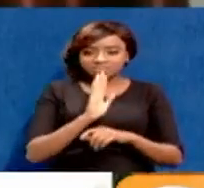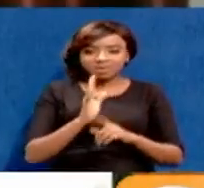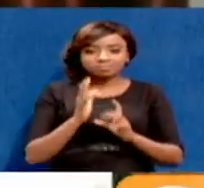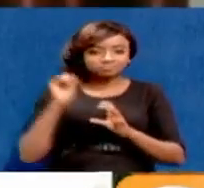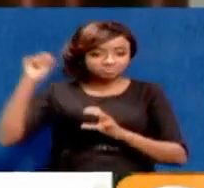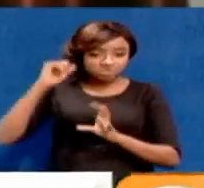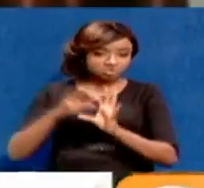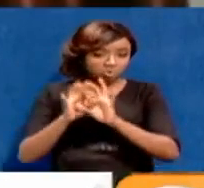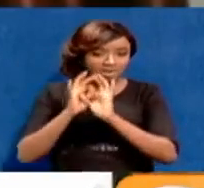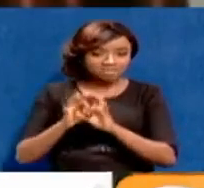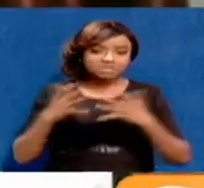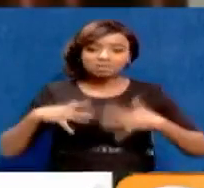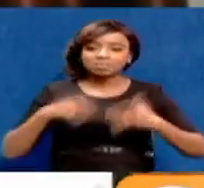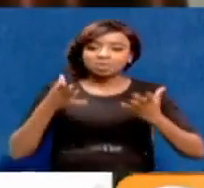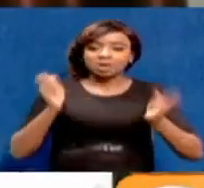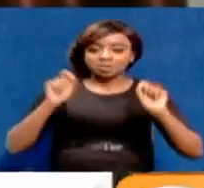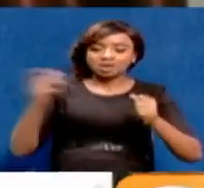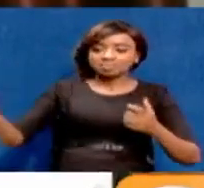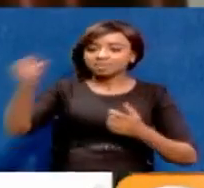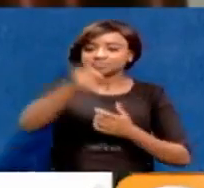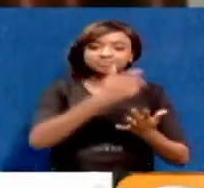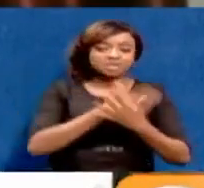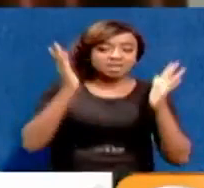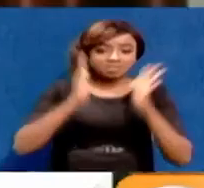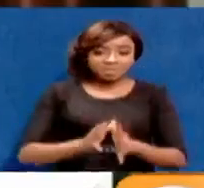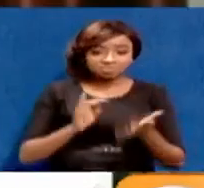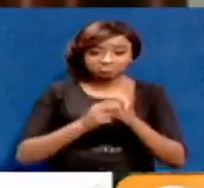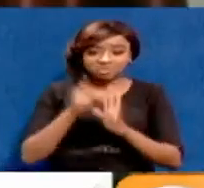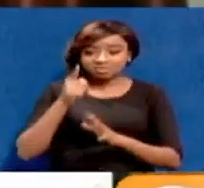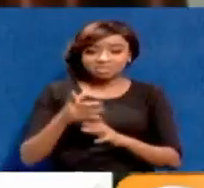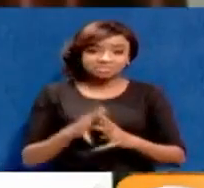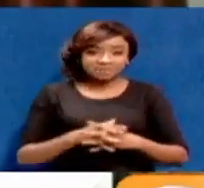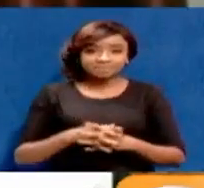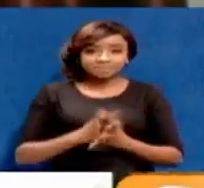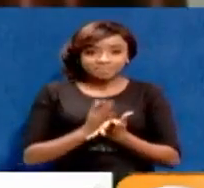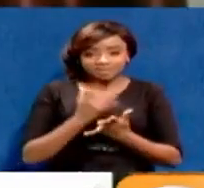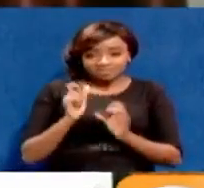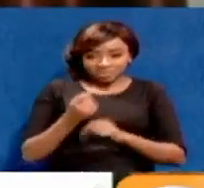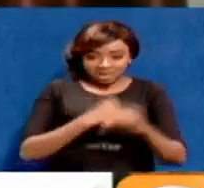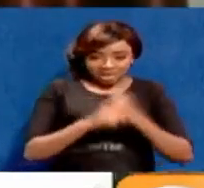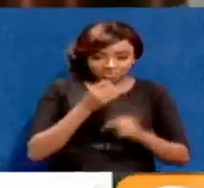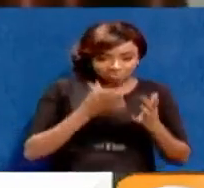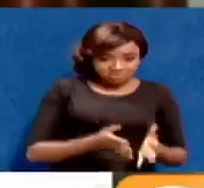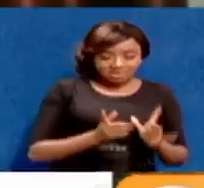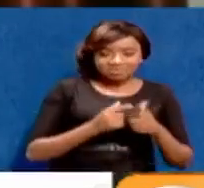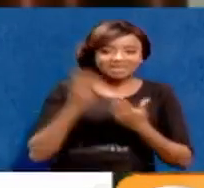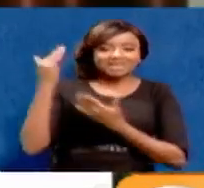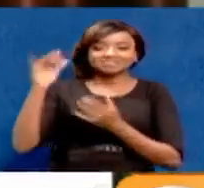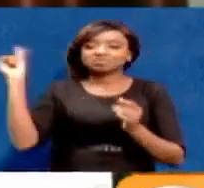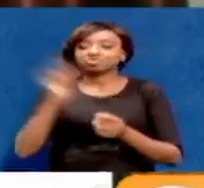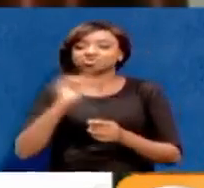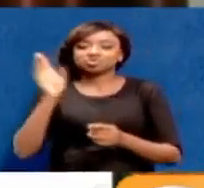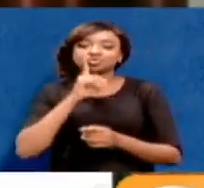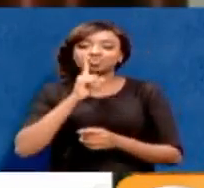political culture where people now can be elected by anyone. It is not something that you can do now and expect